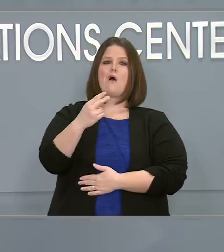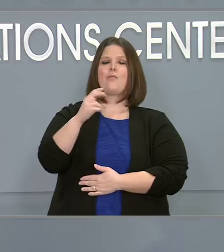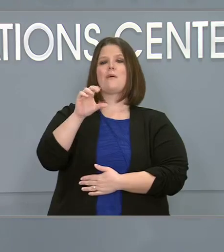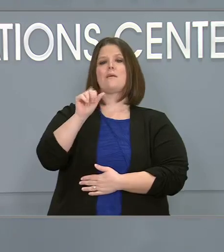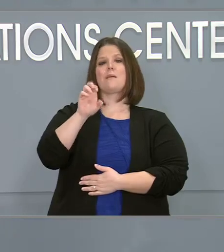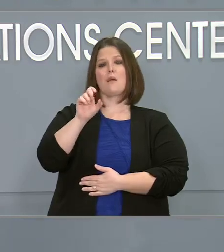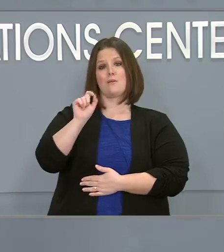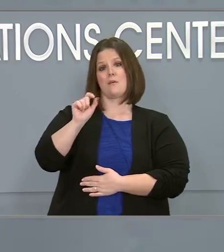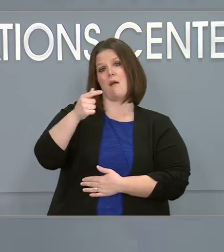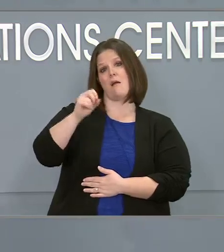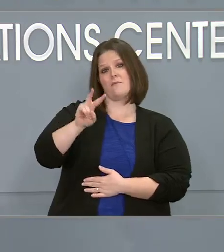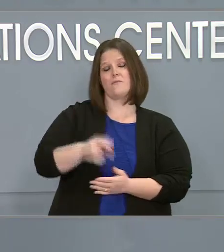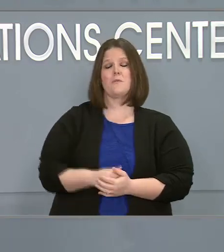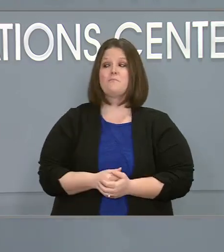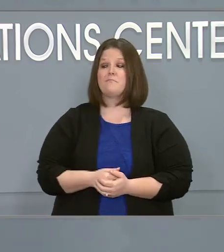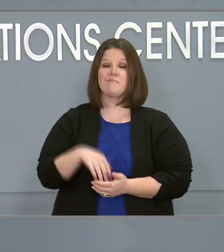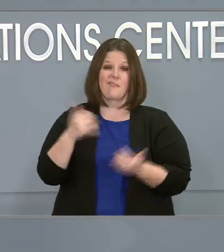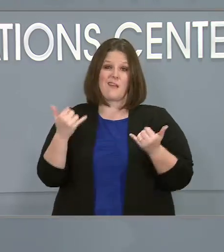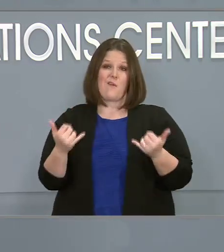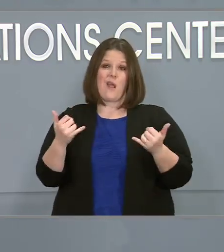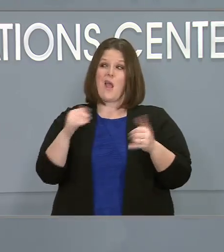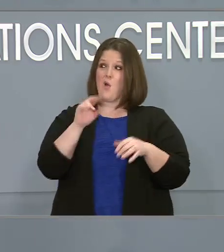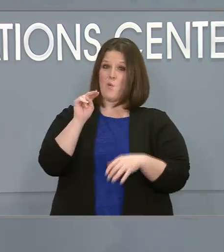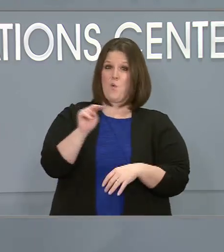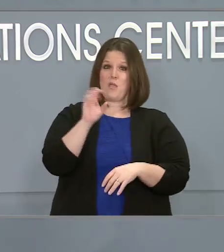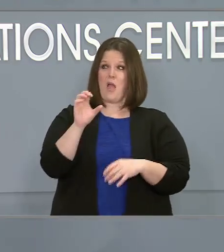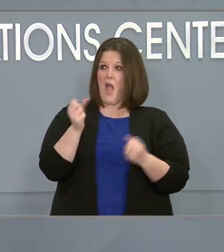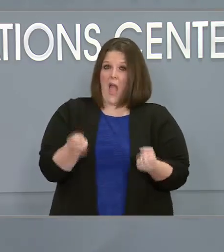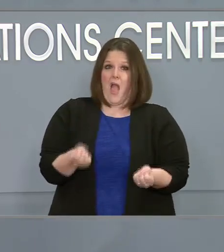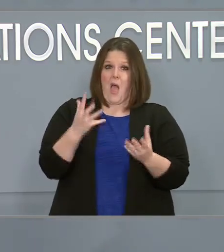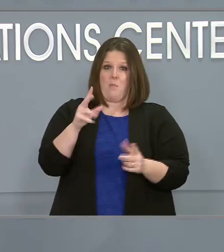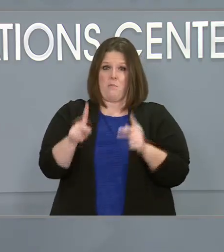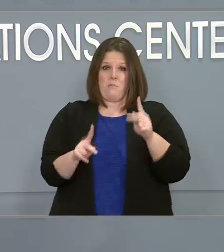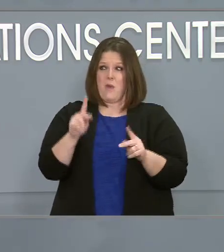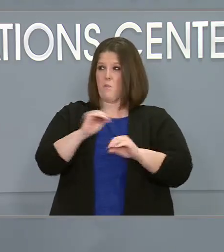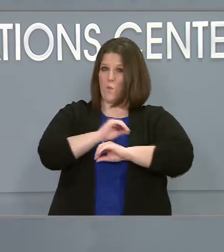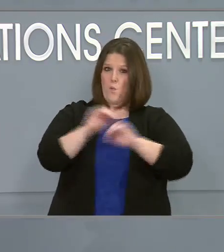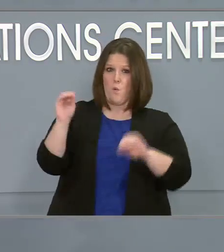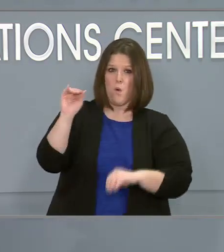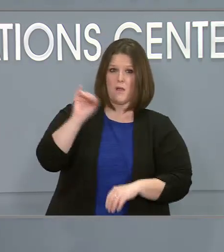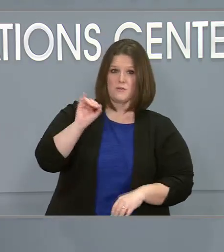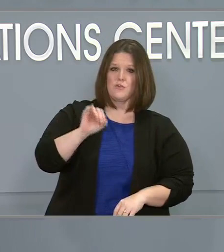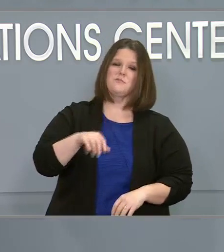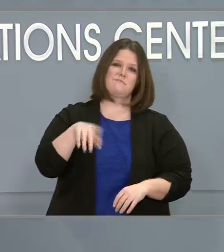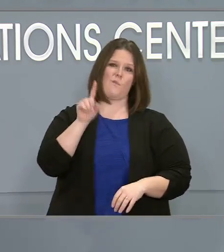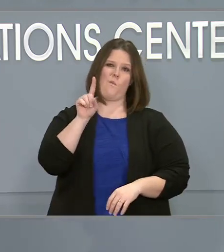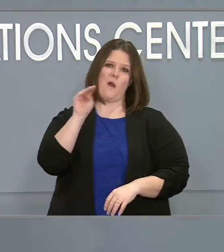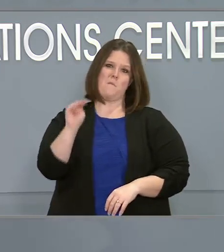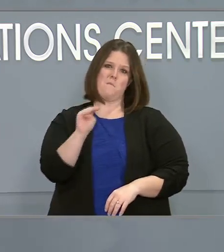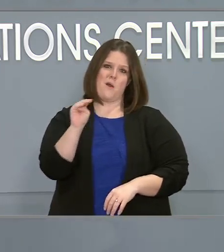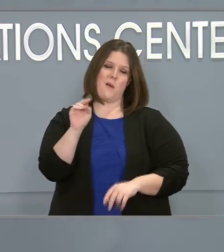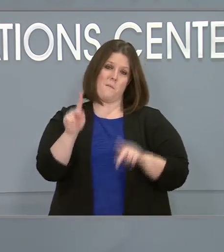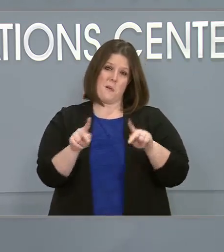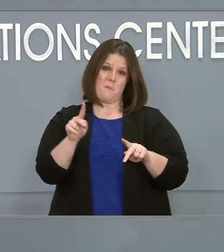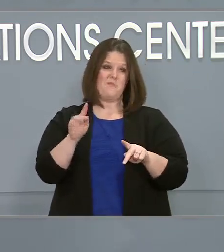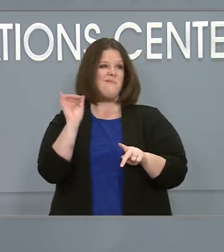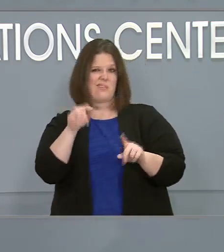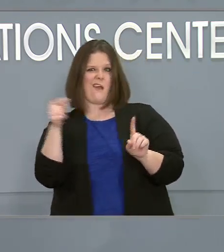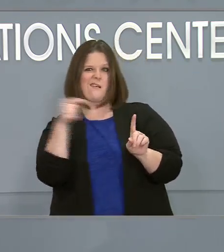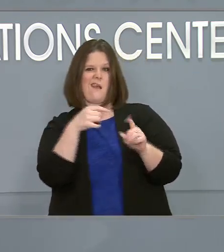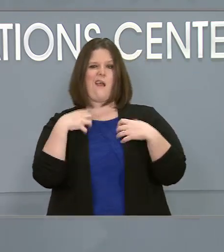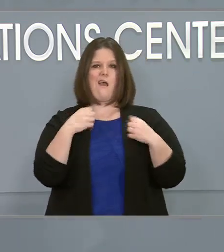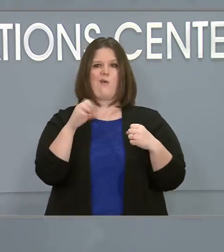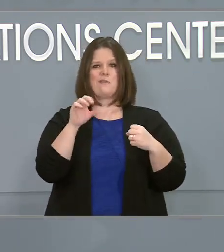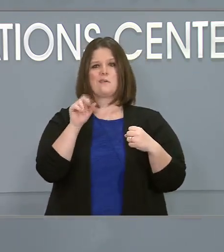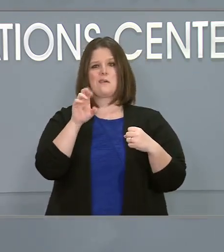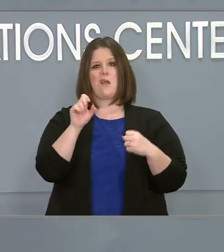1 million North Carolinians still need health insurance, and this may be the way for you to get it. Check out your